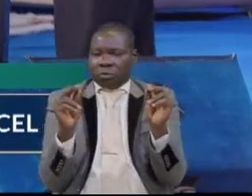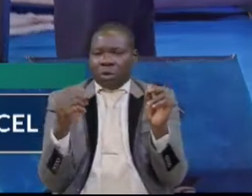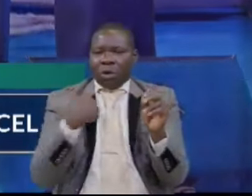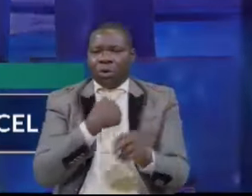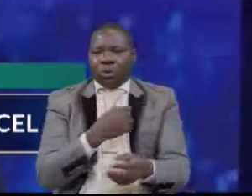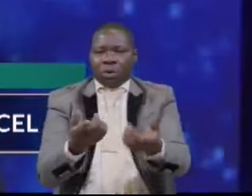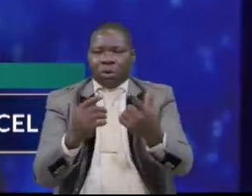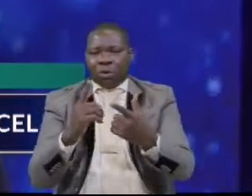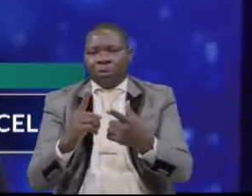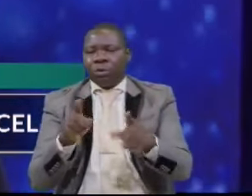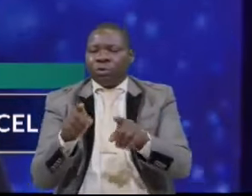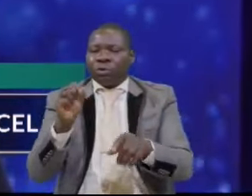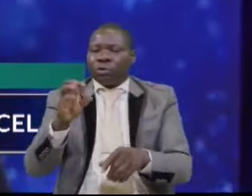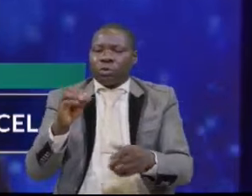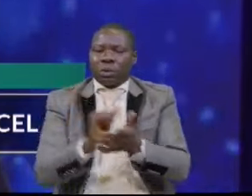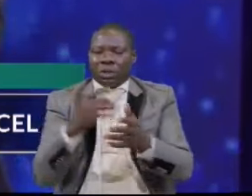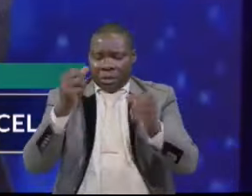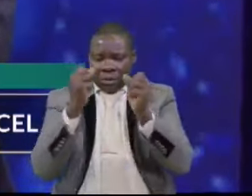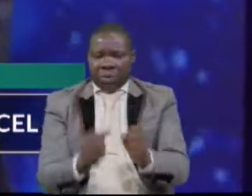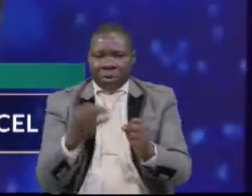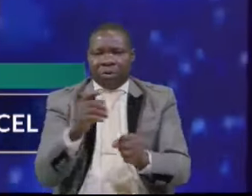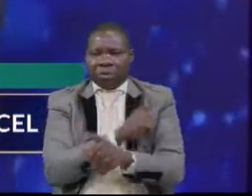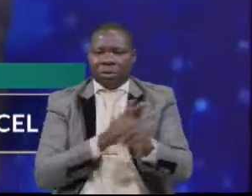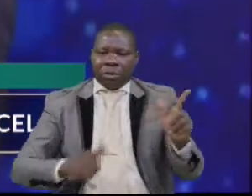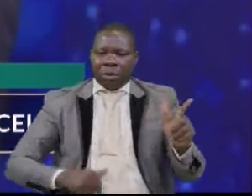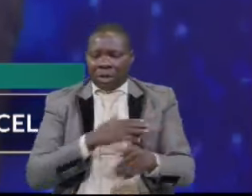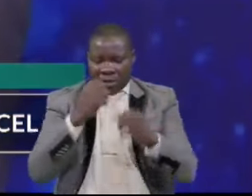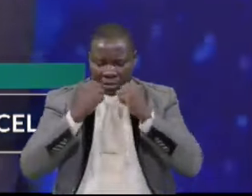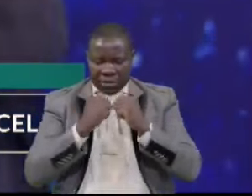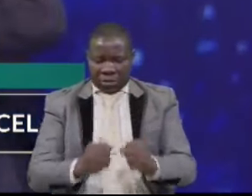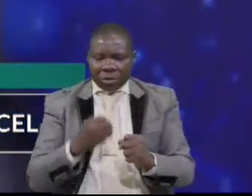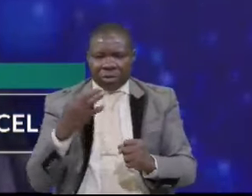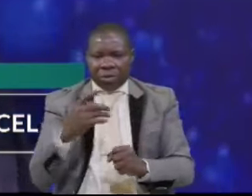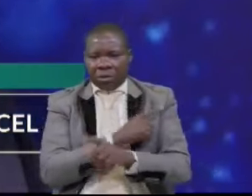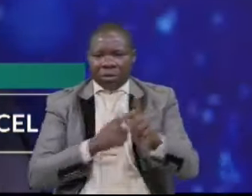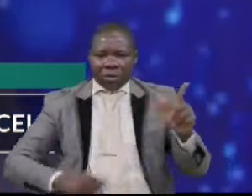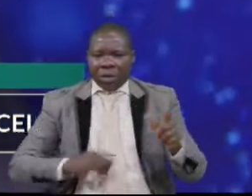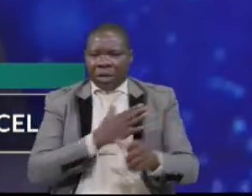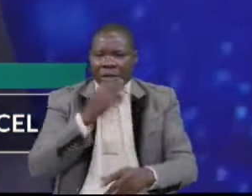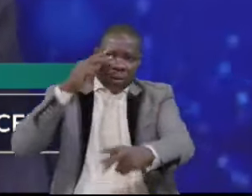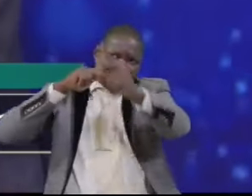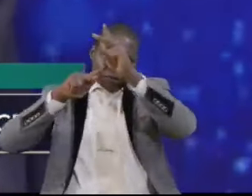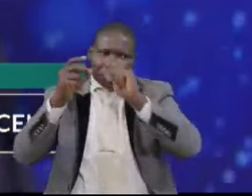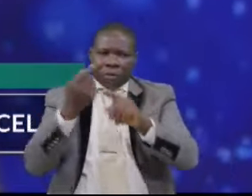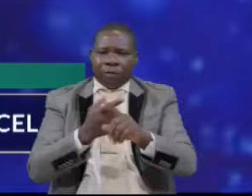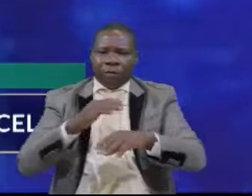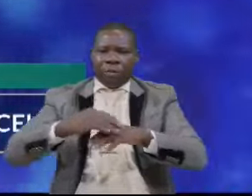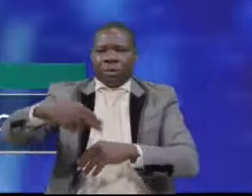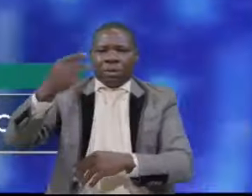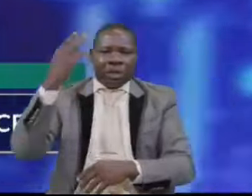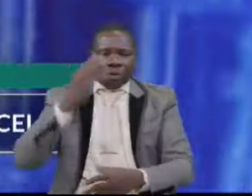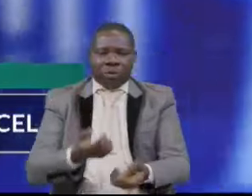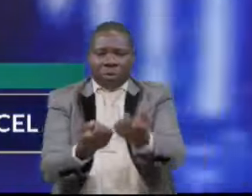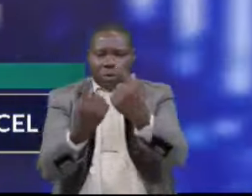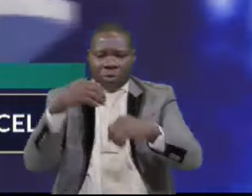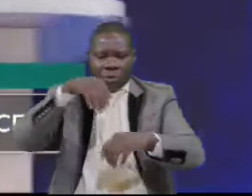of the Lord and the strength of the Lord and the vision from above will get into everyone,